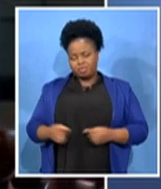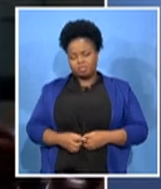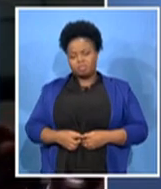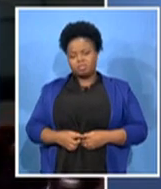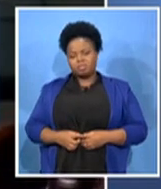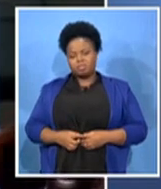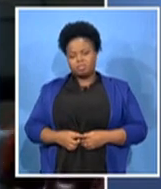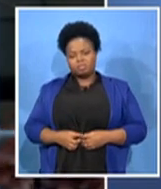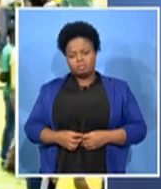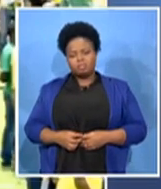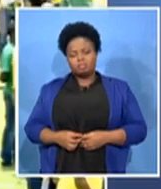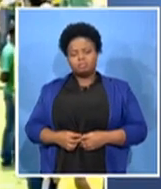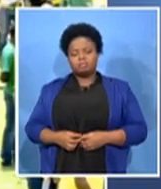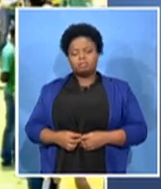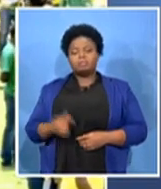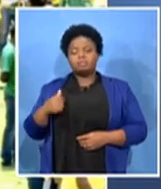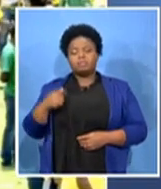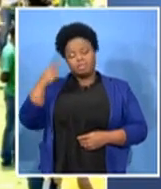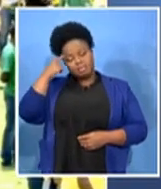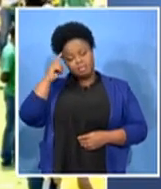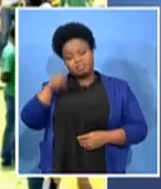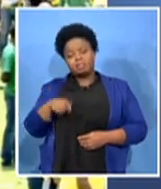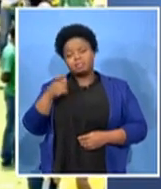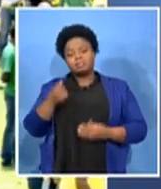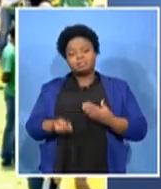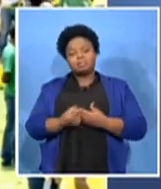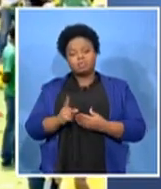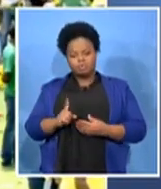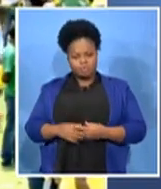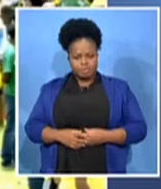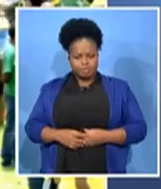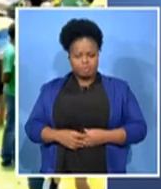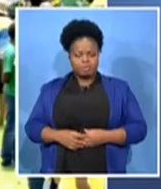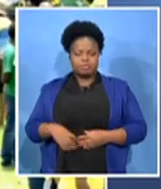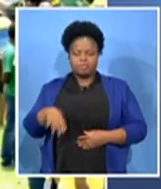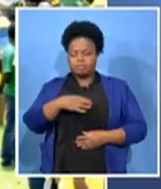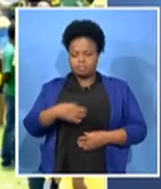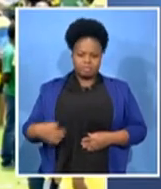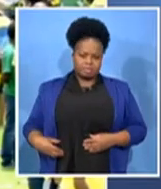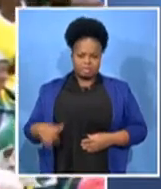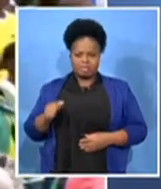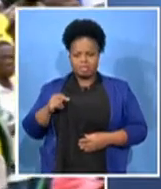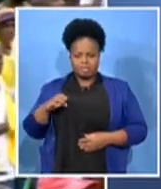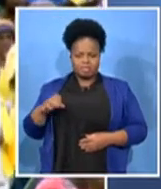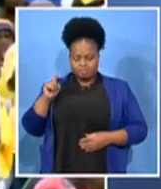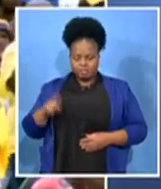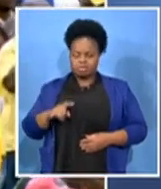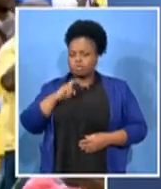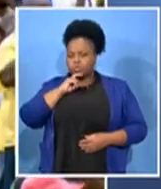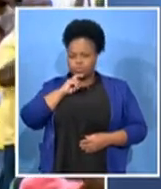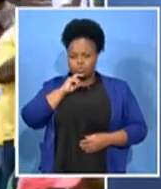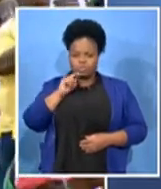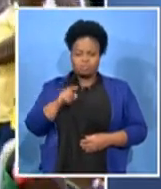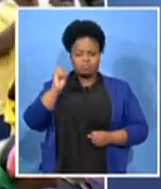think should happen is that the president of the ANC must use this statement, which he delivers on behalf of the